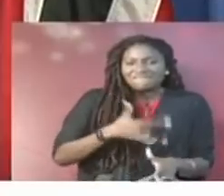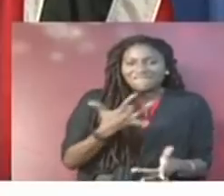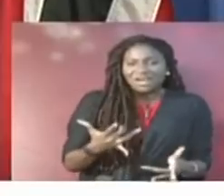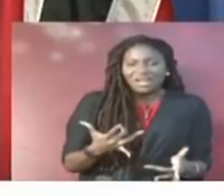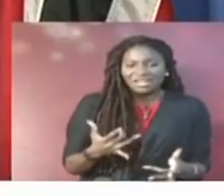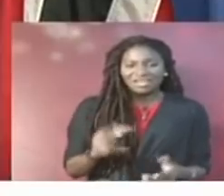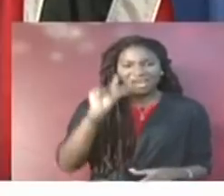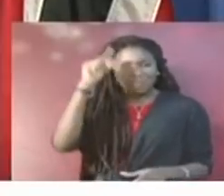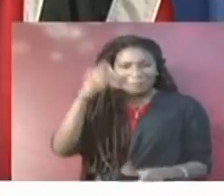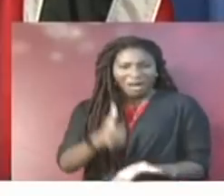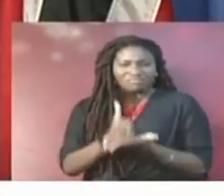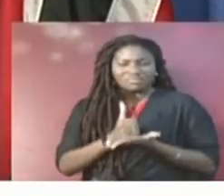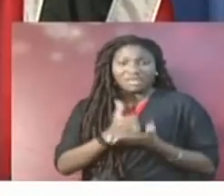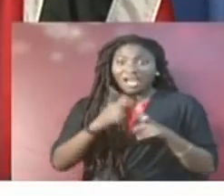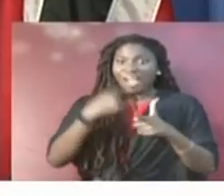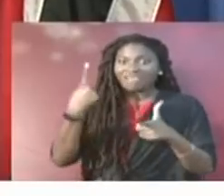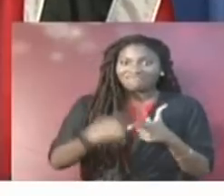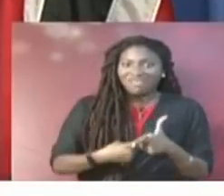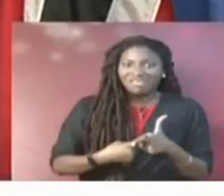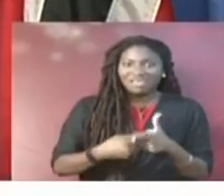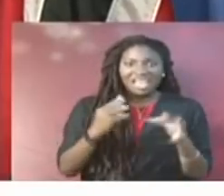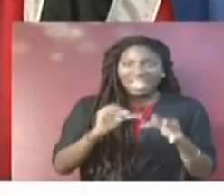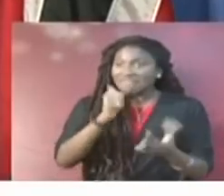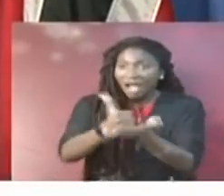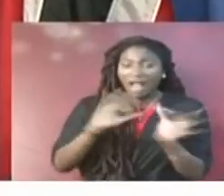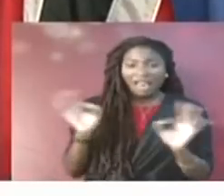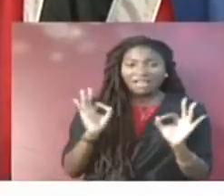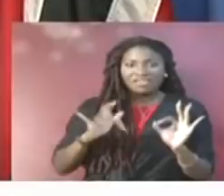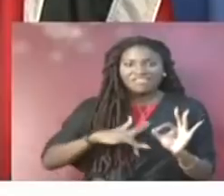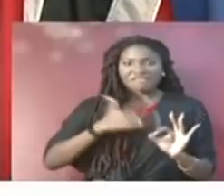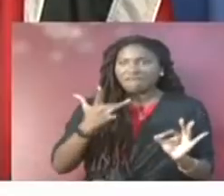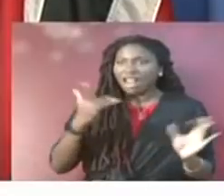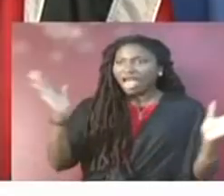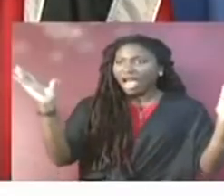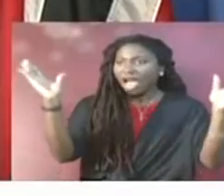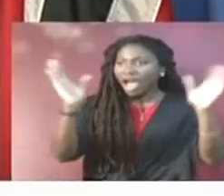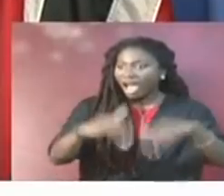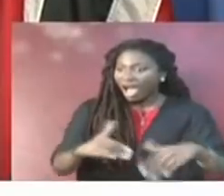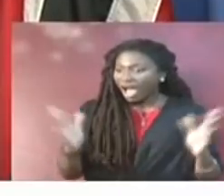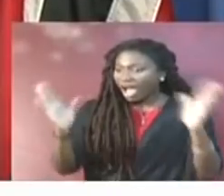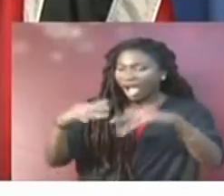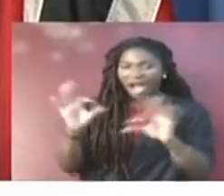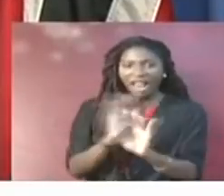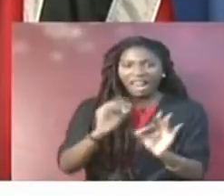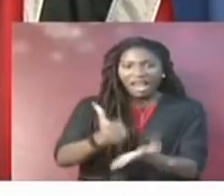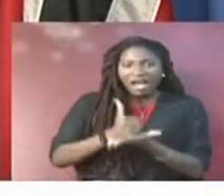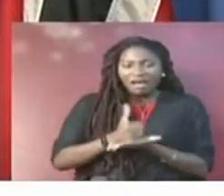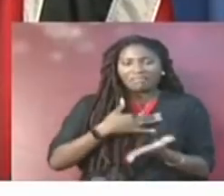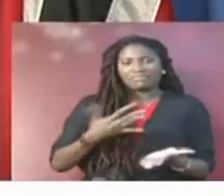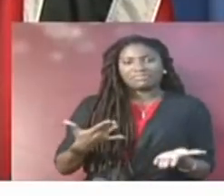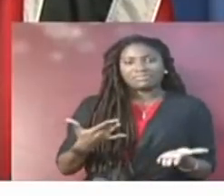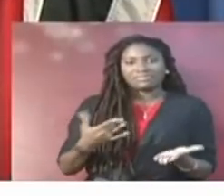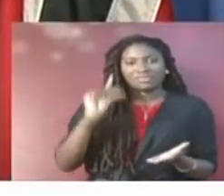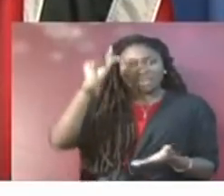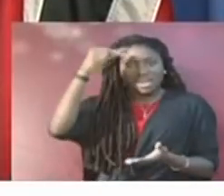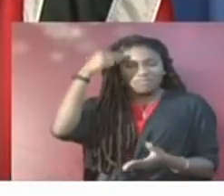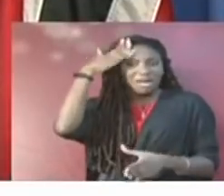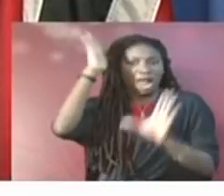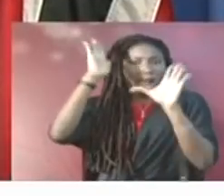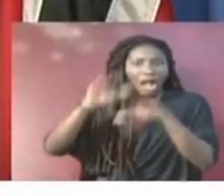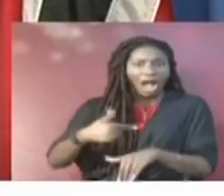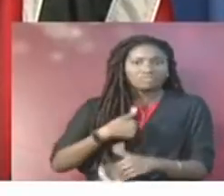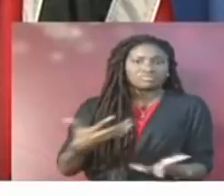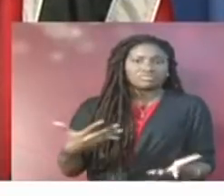position to keep some things up by doing certain things at the personal, at the familial level.